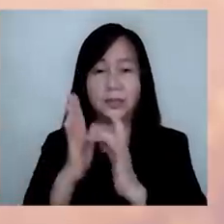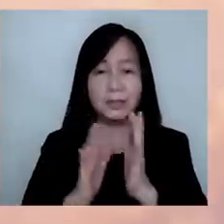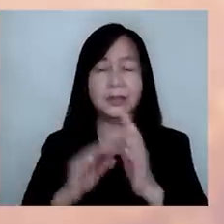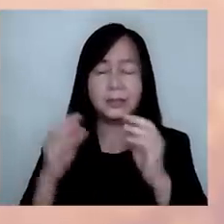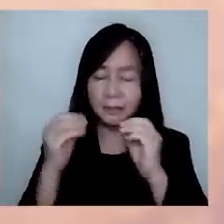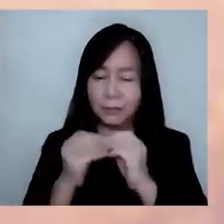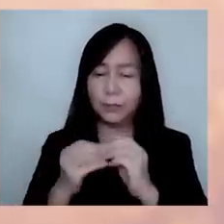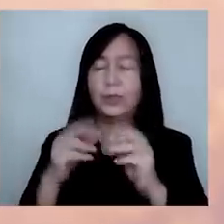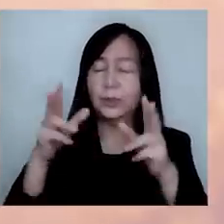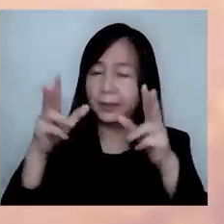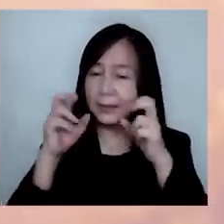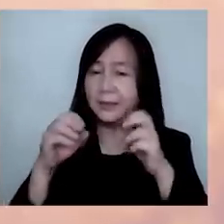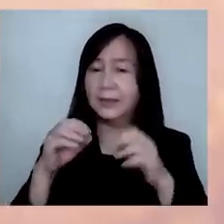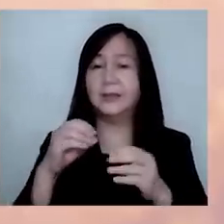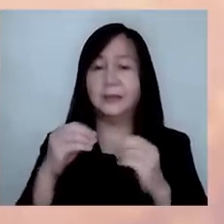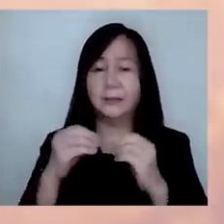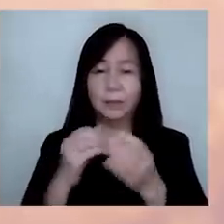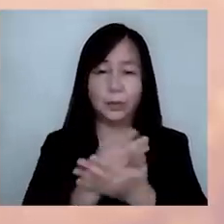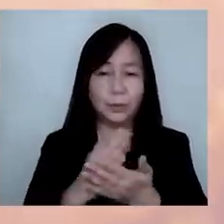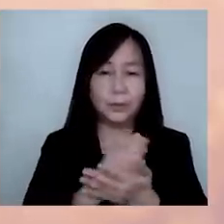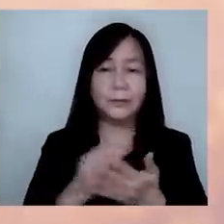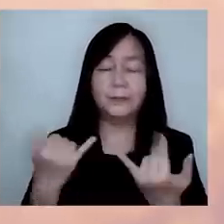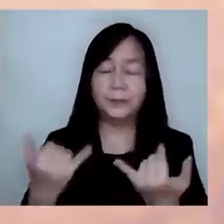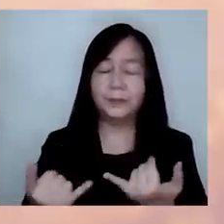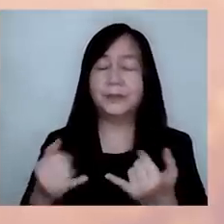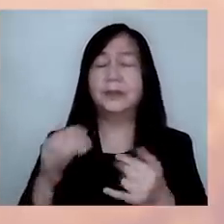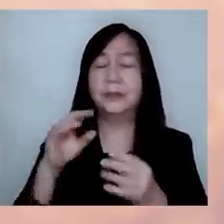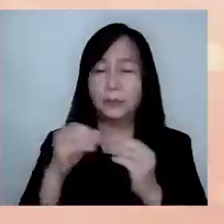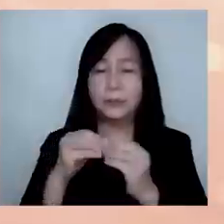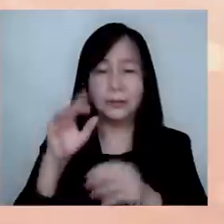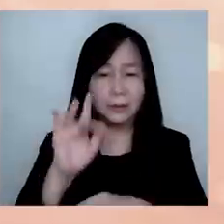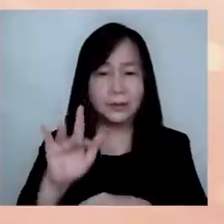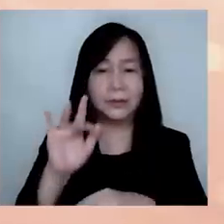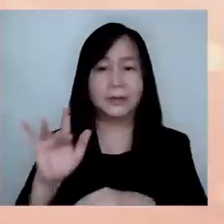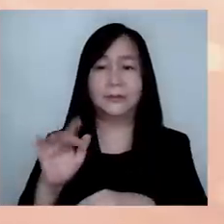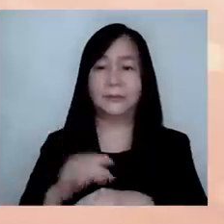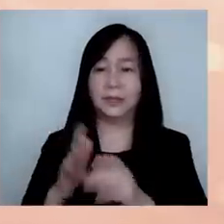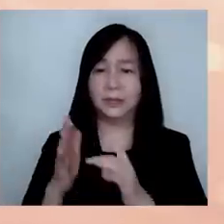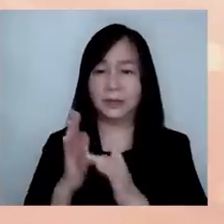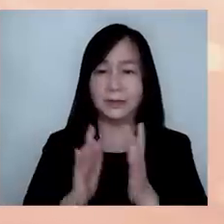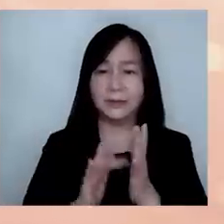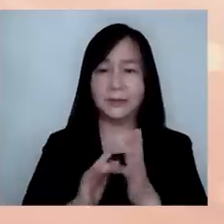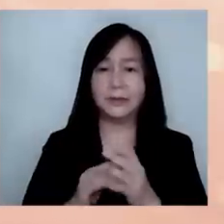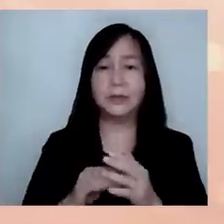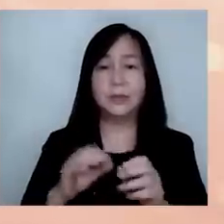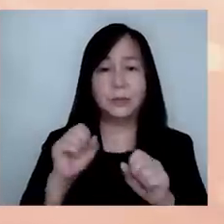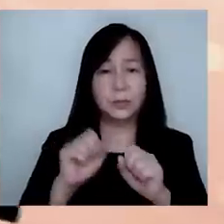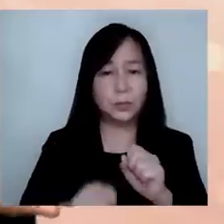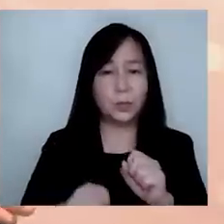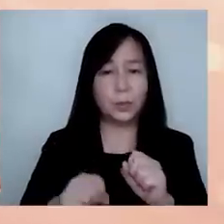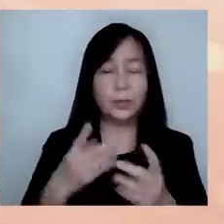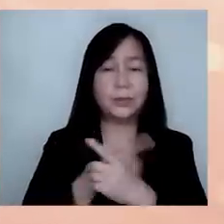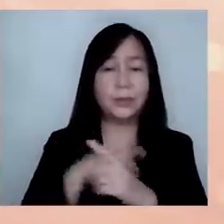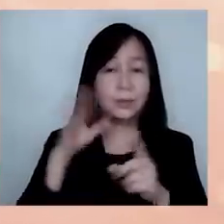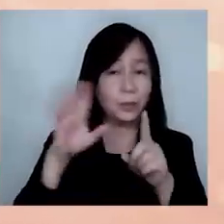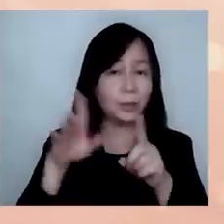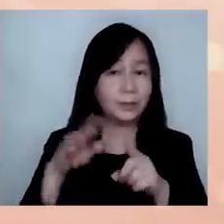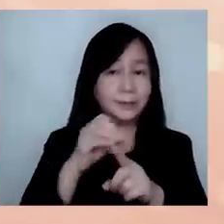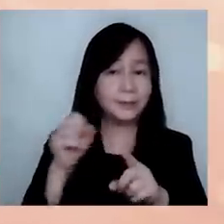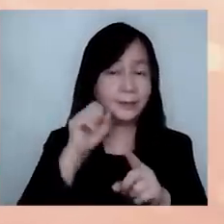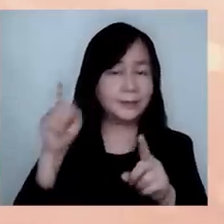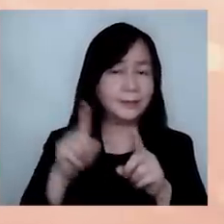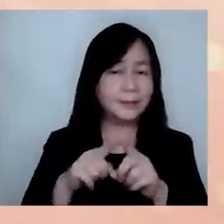hear him the more we share the more we touch him so my dear brothers and sisters please enjoy